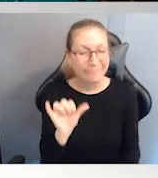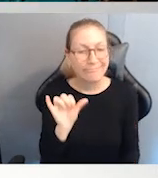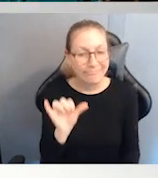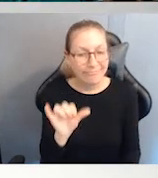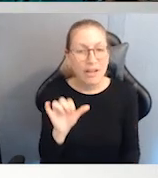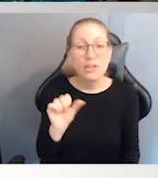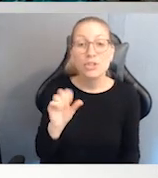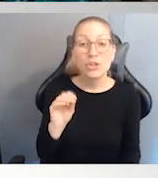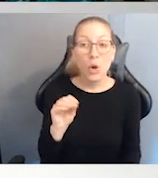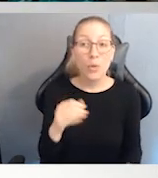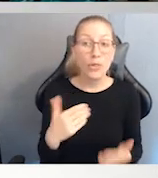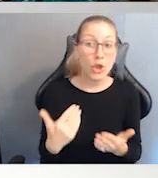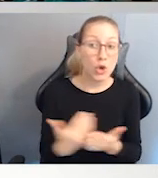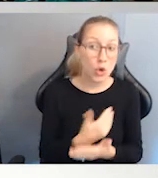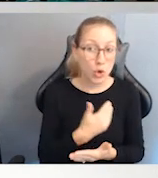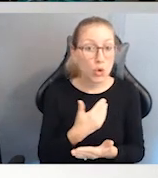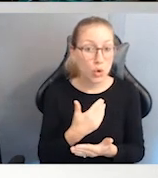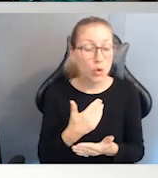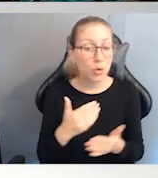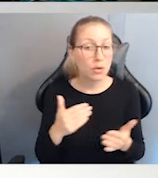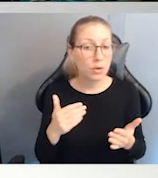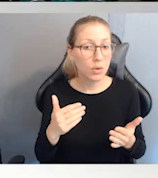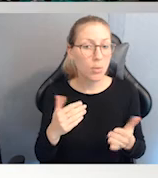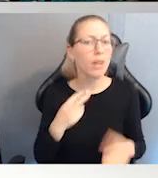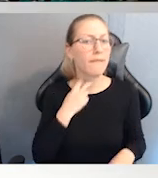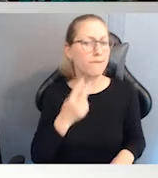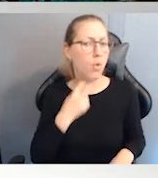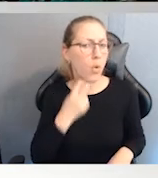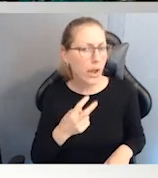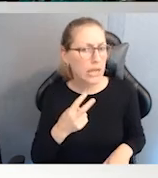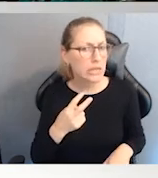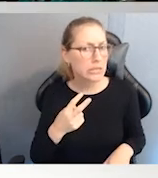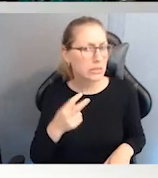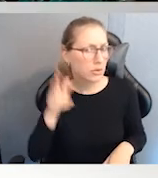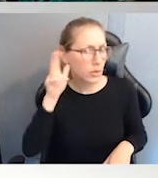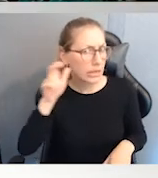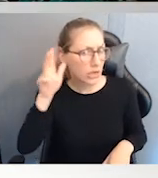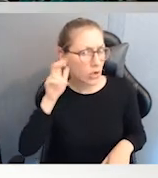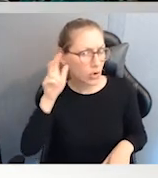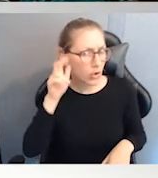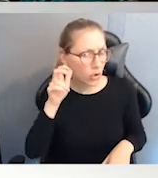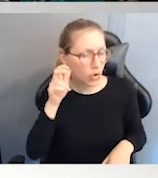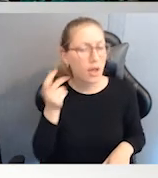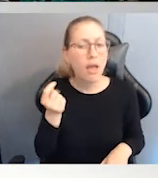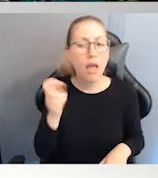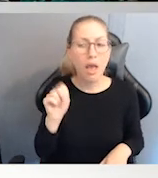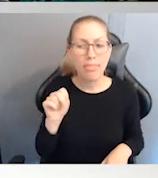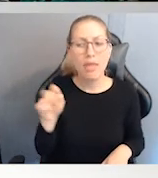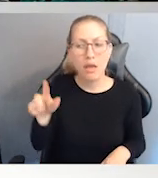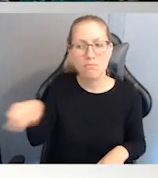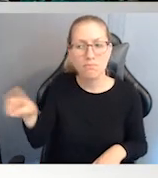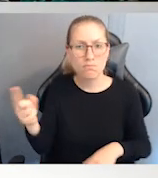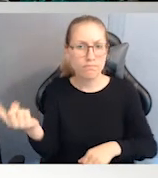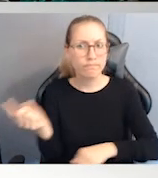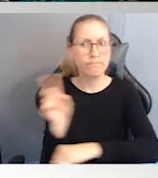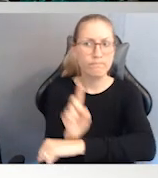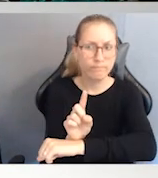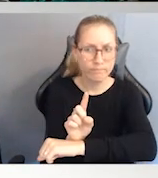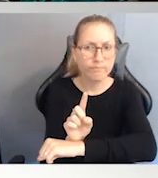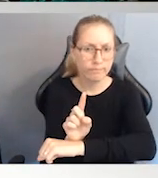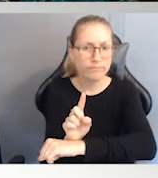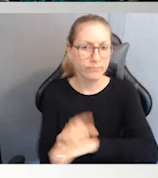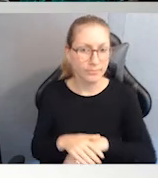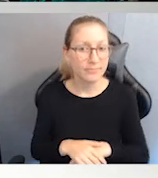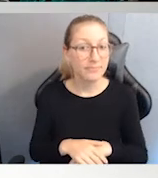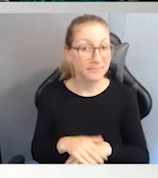newer one just by voice, just by what they've said, and we're going to stop it, and they're going to come up and speak as they are, their voice has been